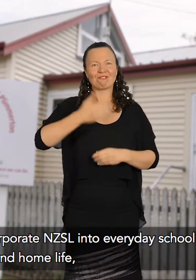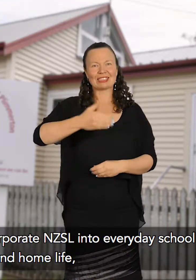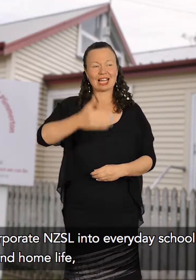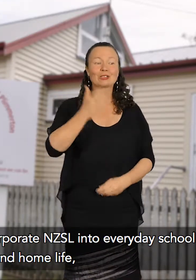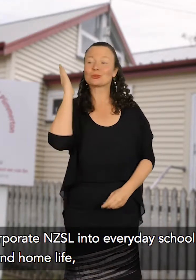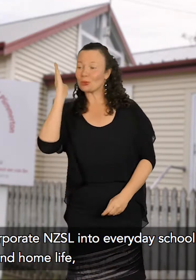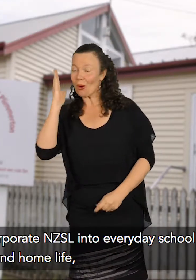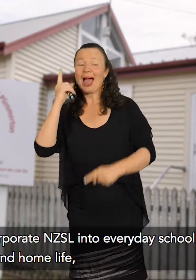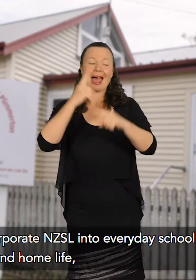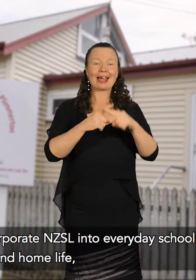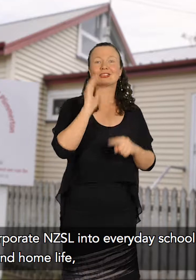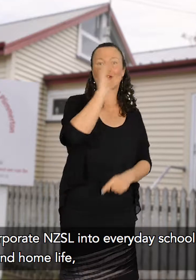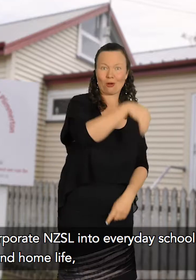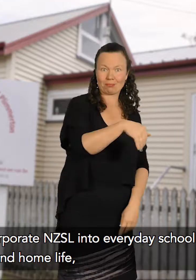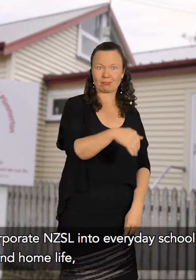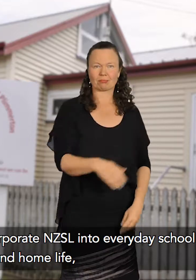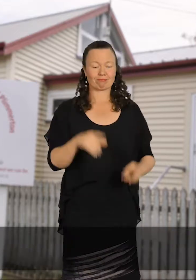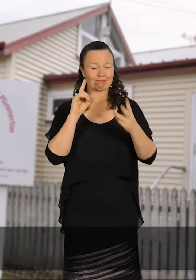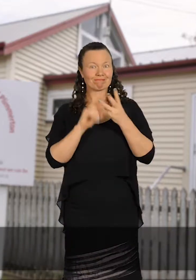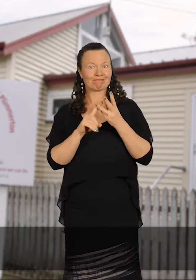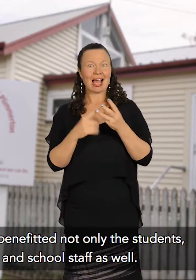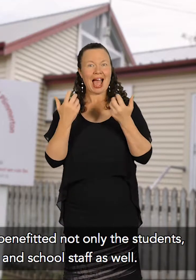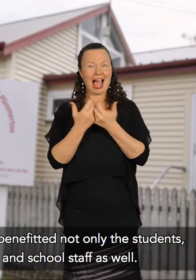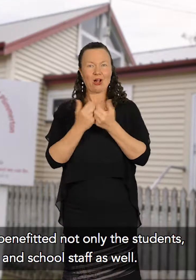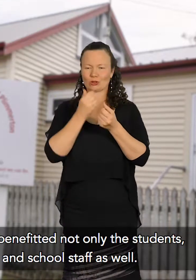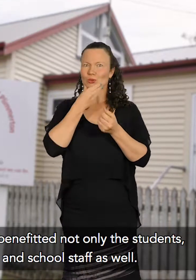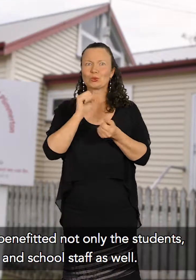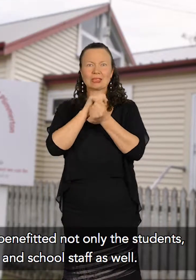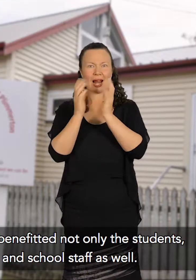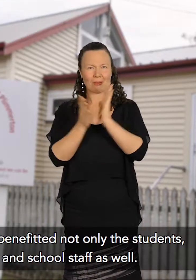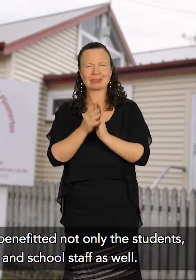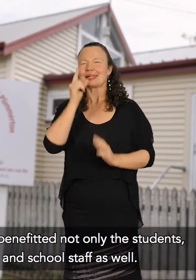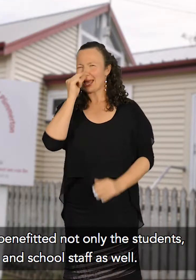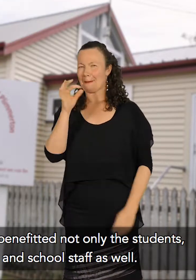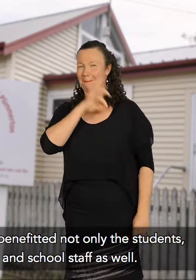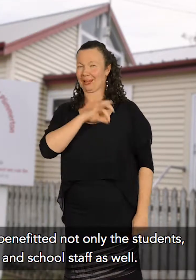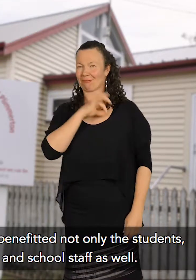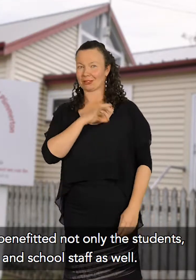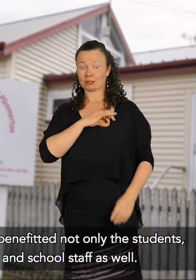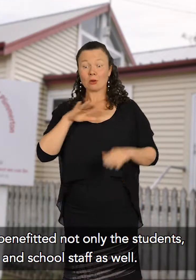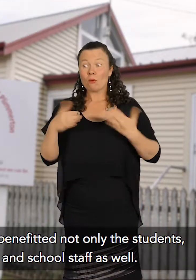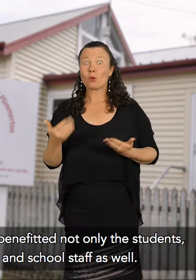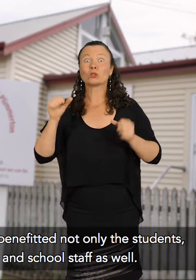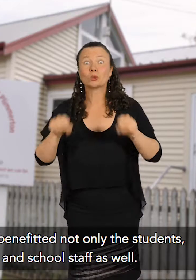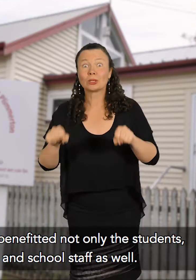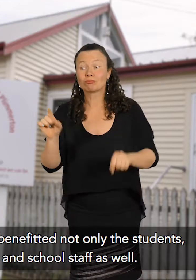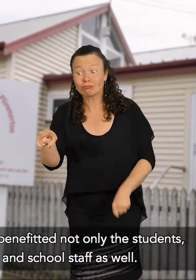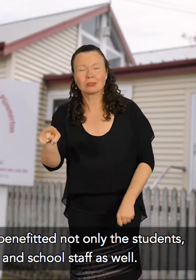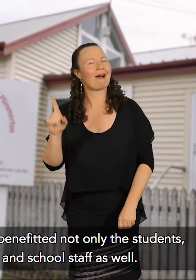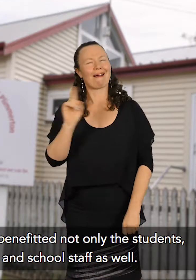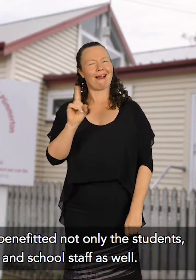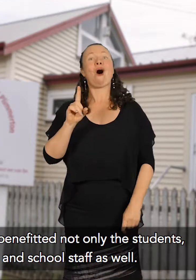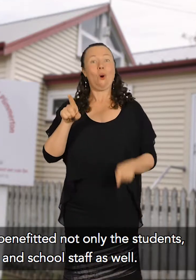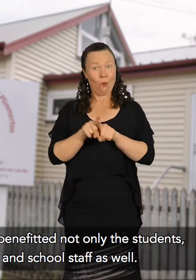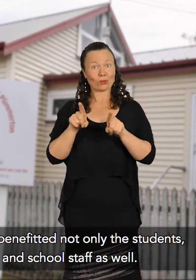into everyday school and home life, and how using NZSL has benefited not only the students but